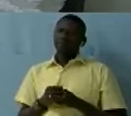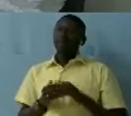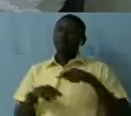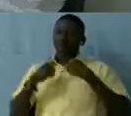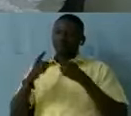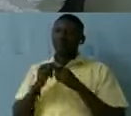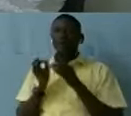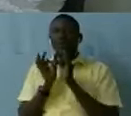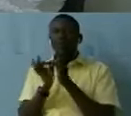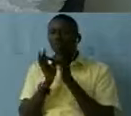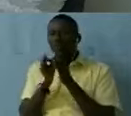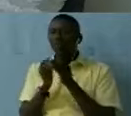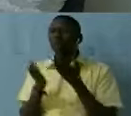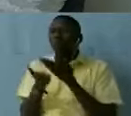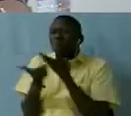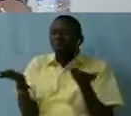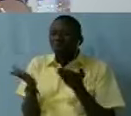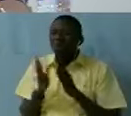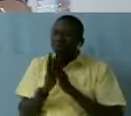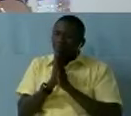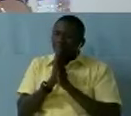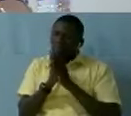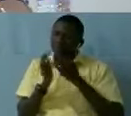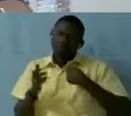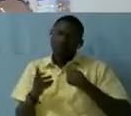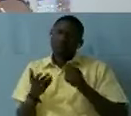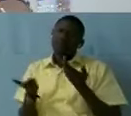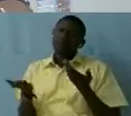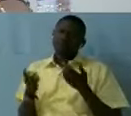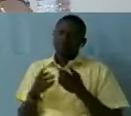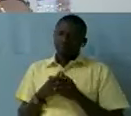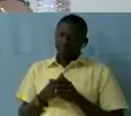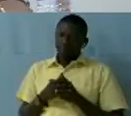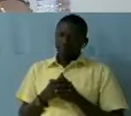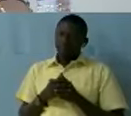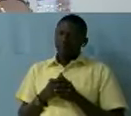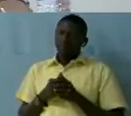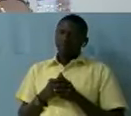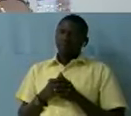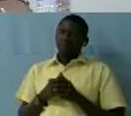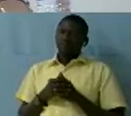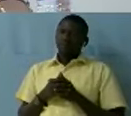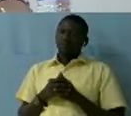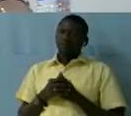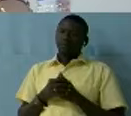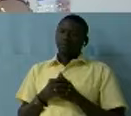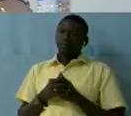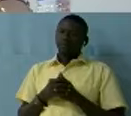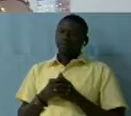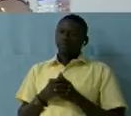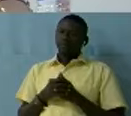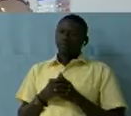then she revealed why she was praying to us for us like that. That